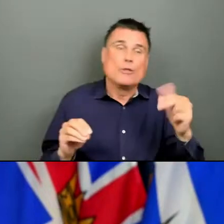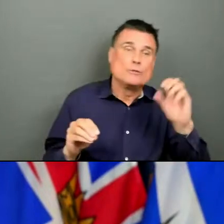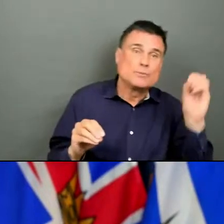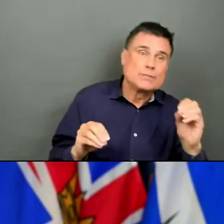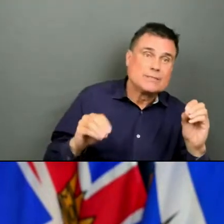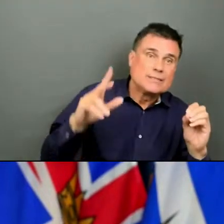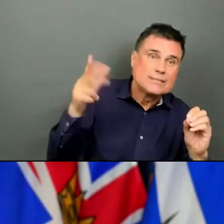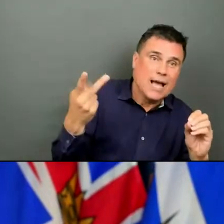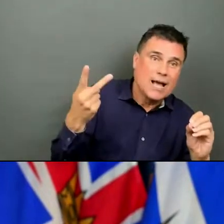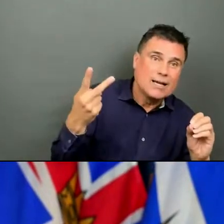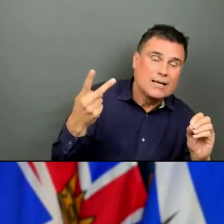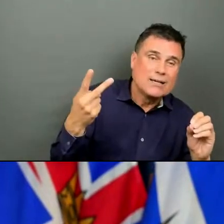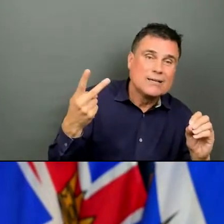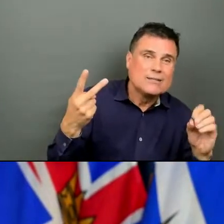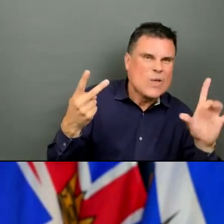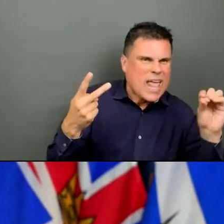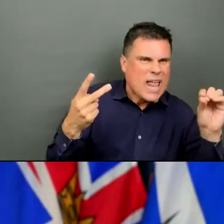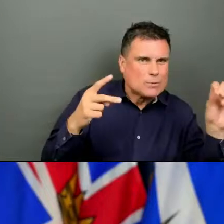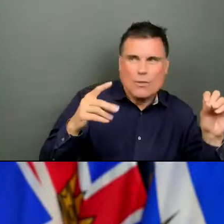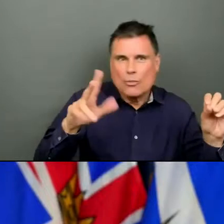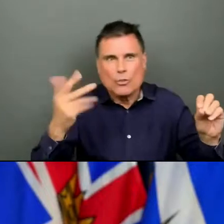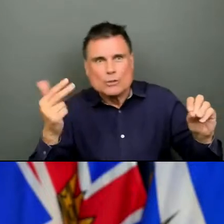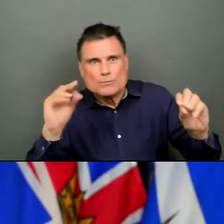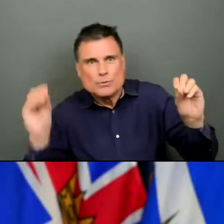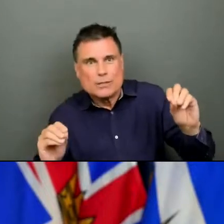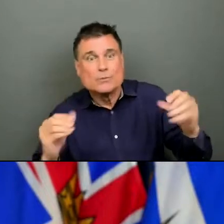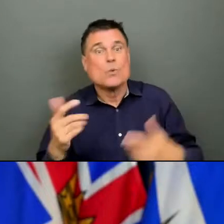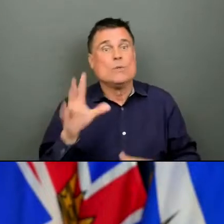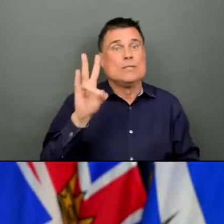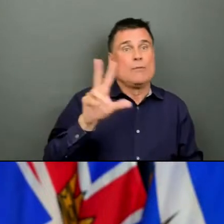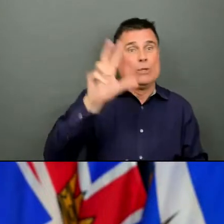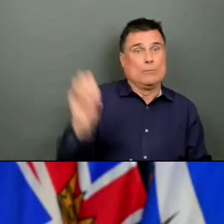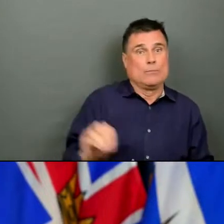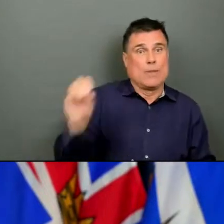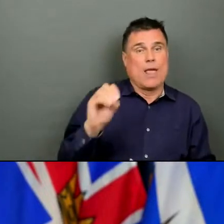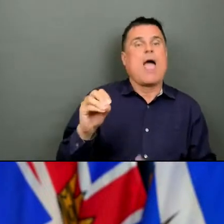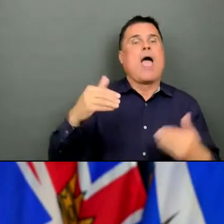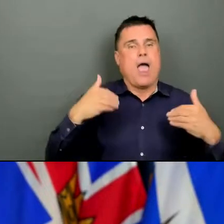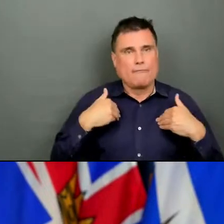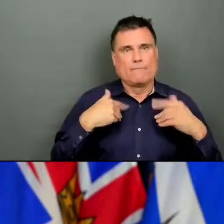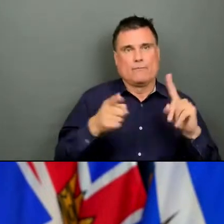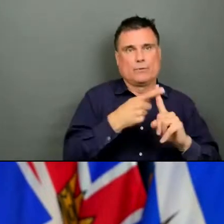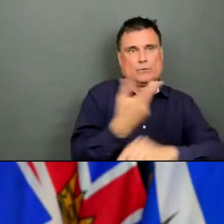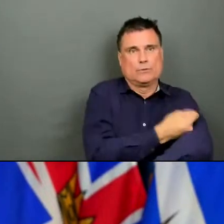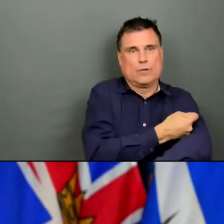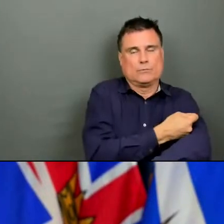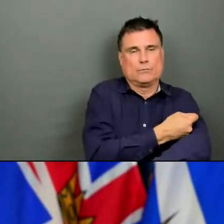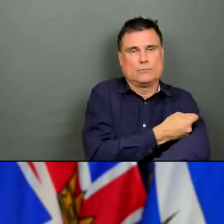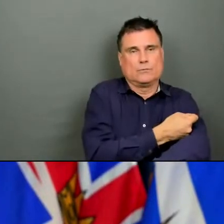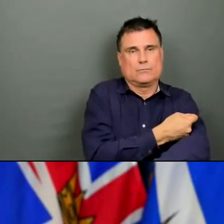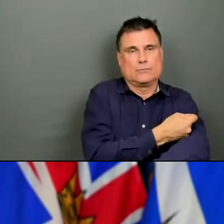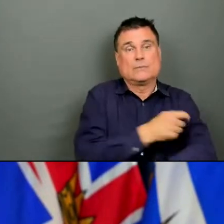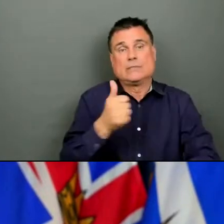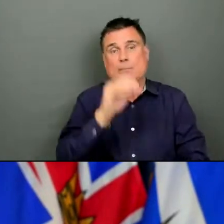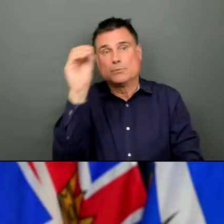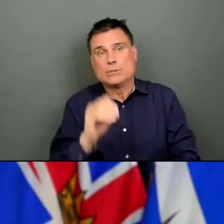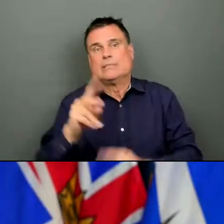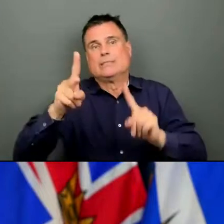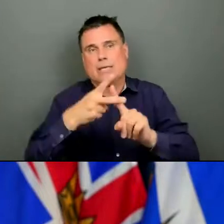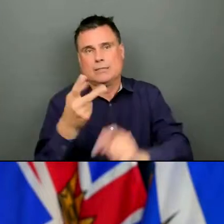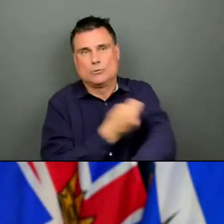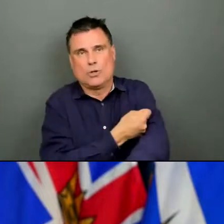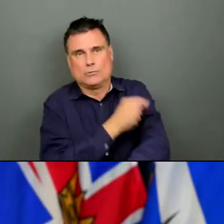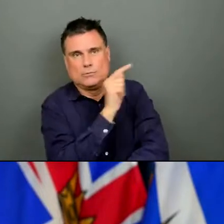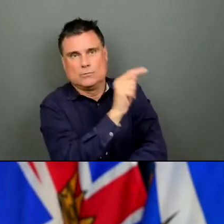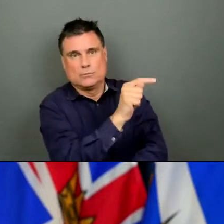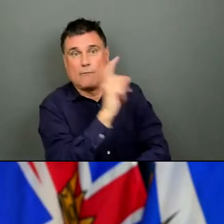the province. 12 and up, it's 73%, rounding up just below 73% first dose and 10% second dose.